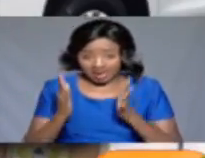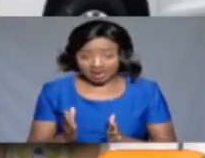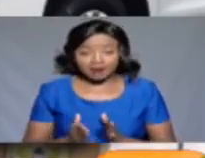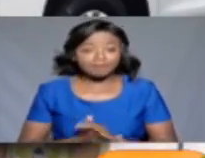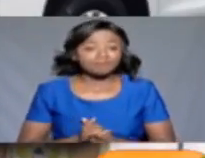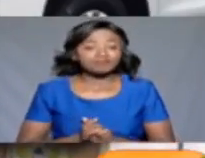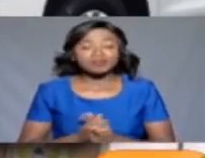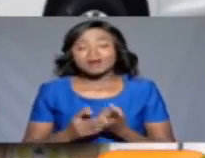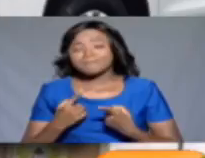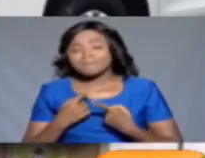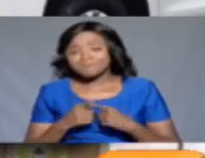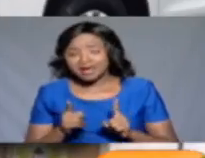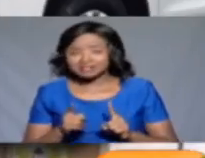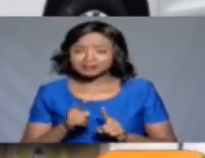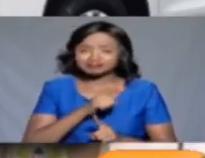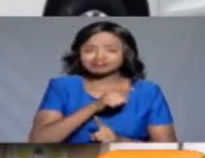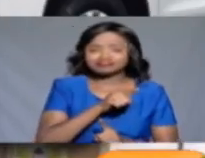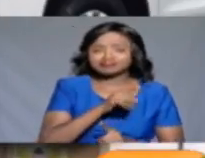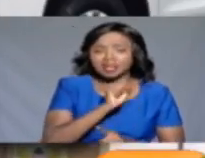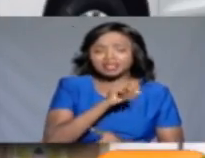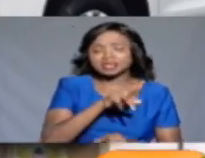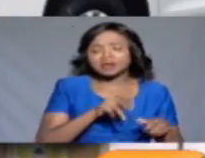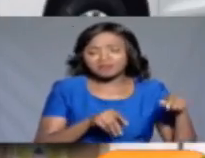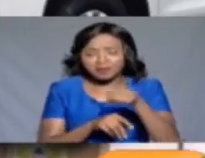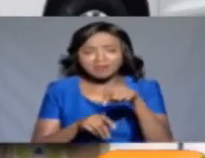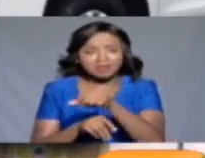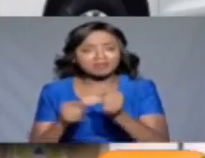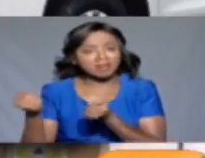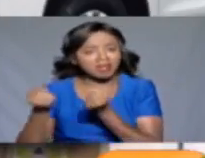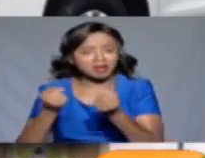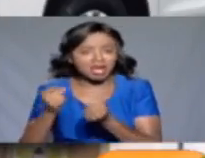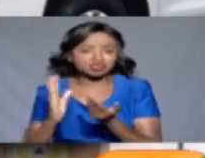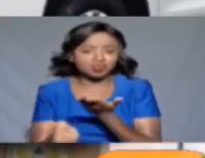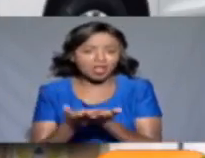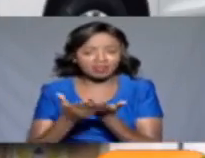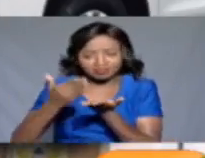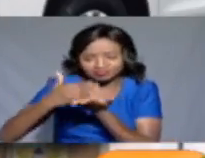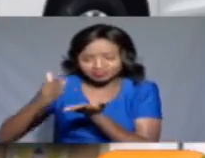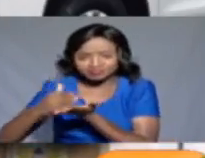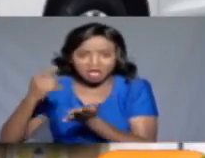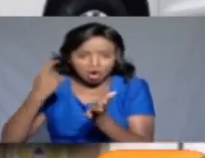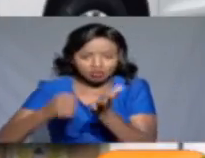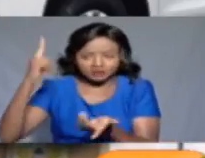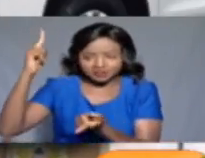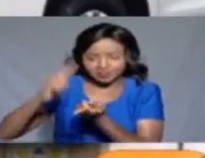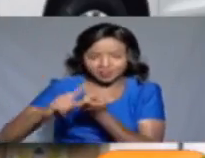lease motor vehicles as part of cost-cutting measures. Francis Gachuri, Citizen TV.